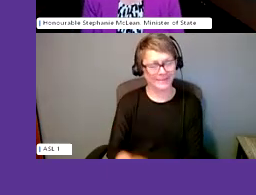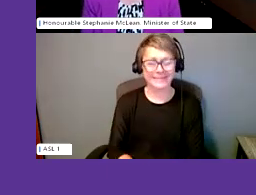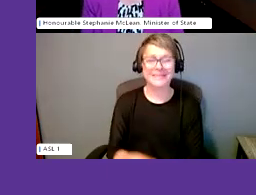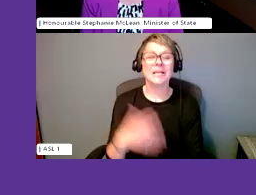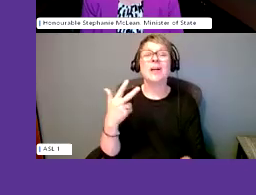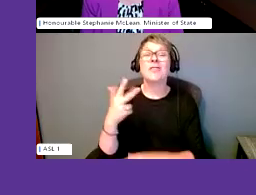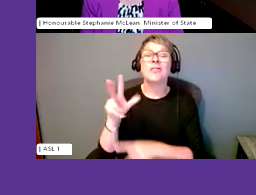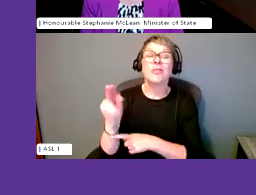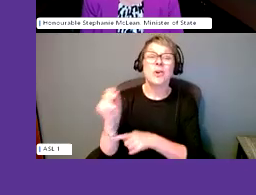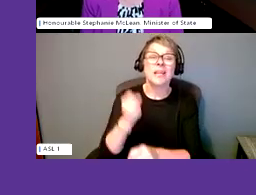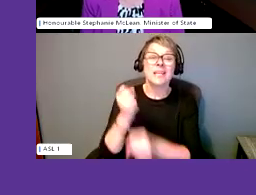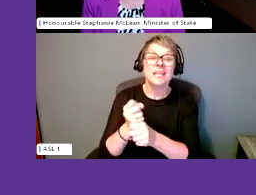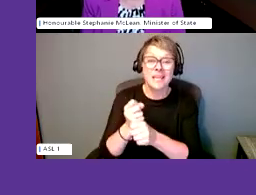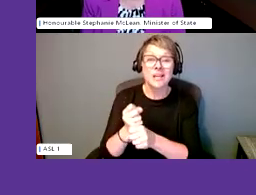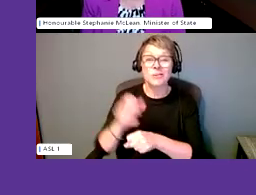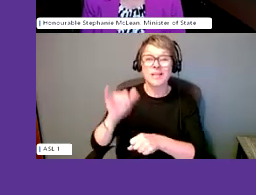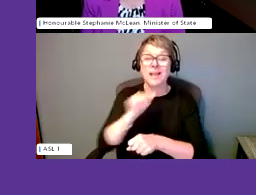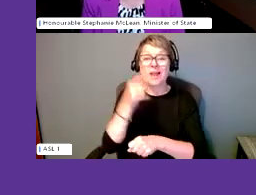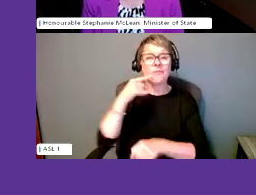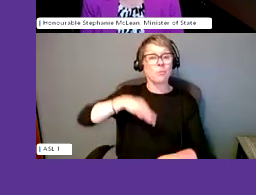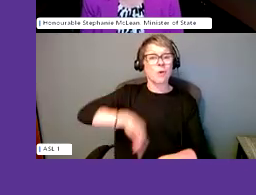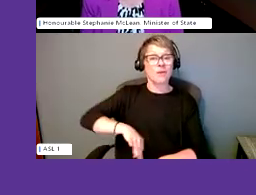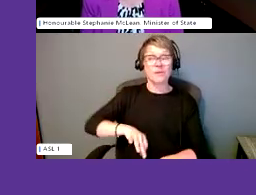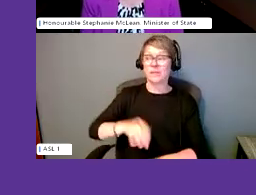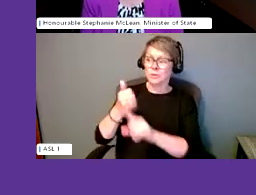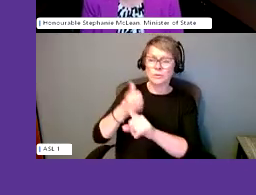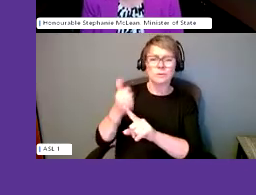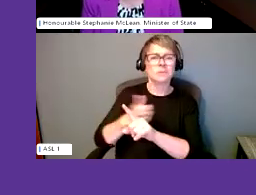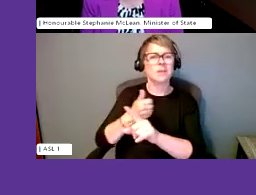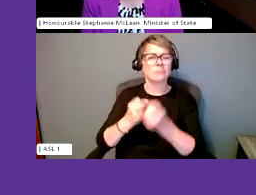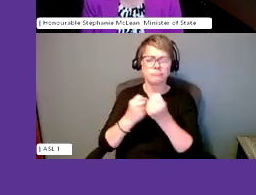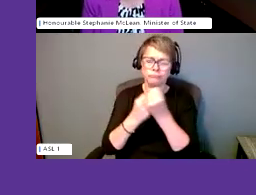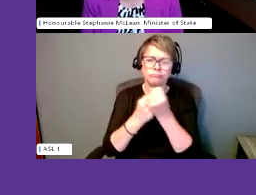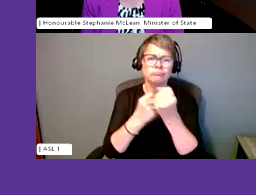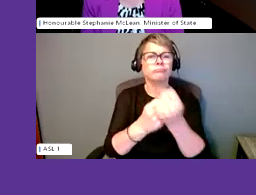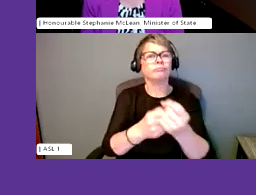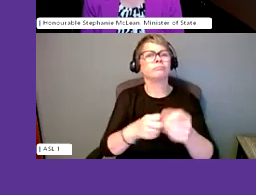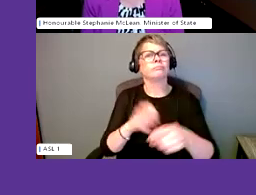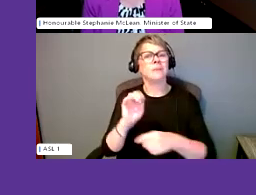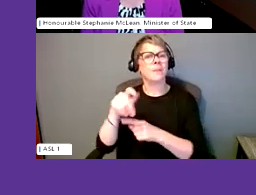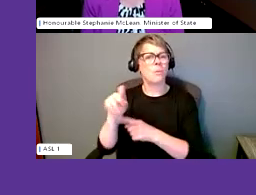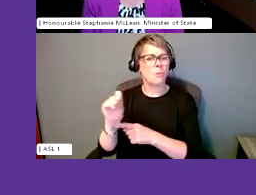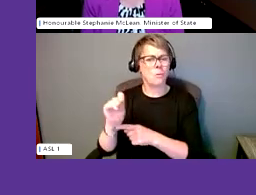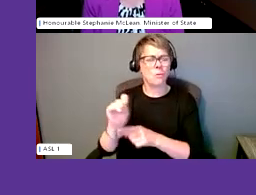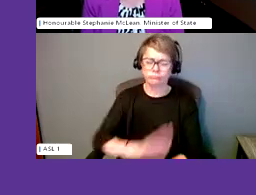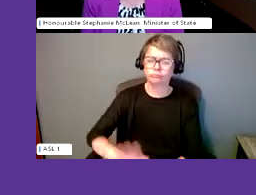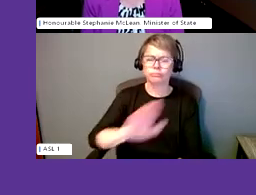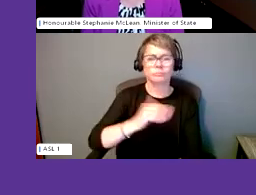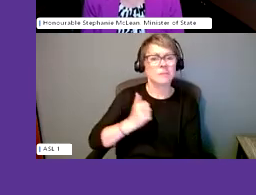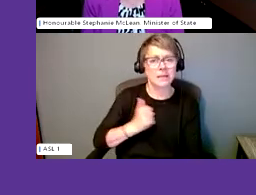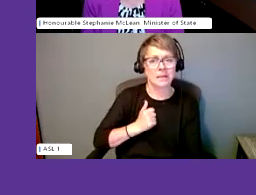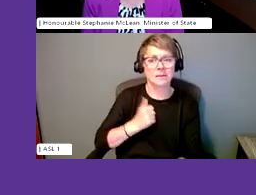nonprofit sector, she has helped shape elder abuse prevention across Ontario and Canada. Rayanne has built